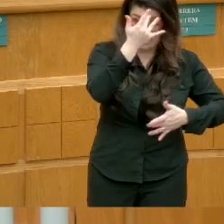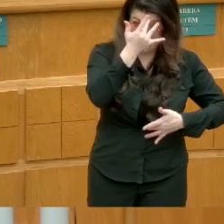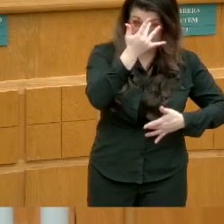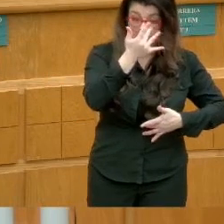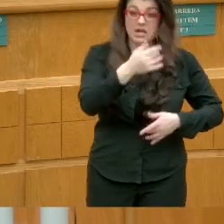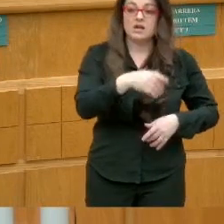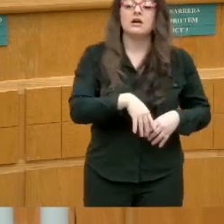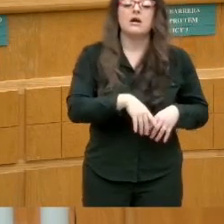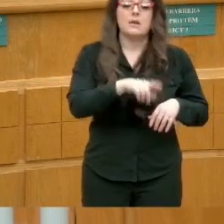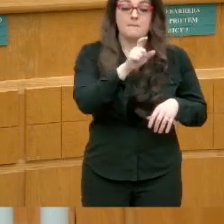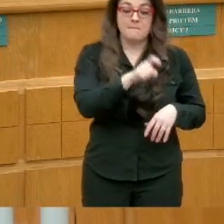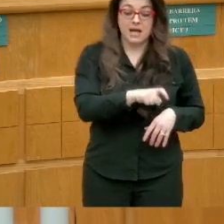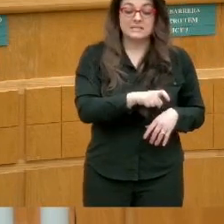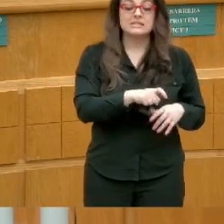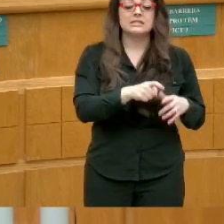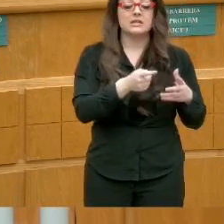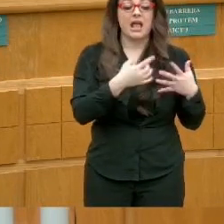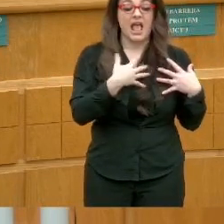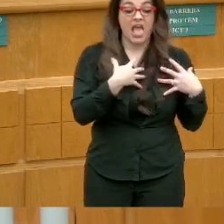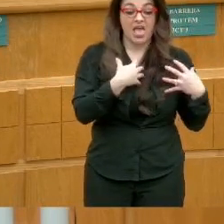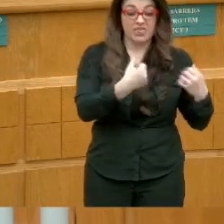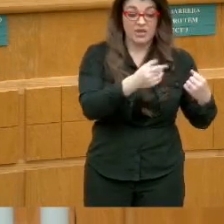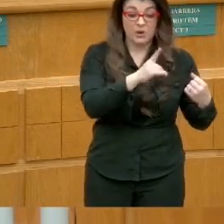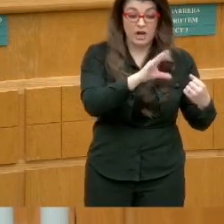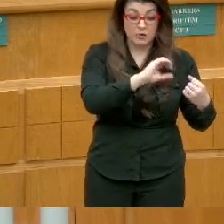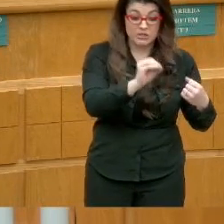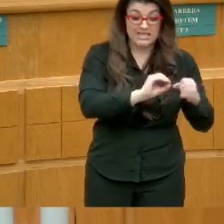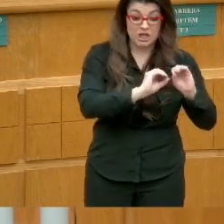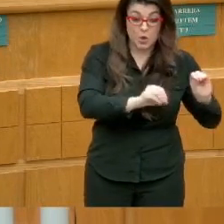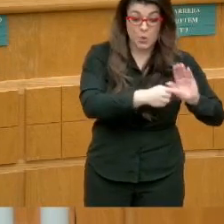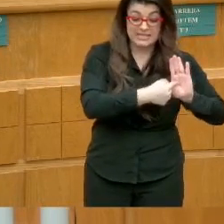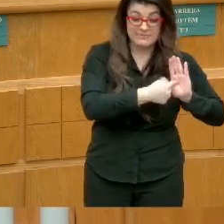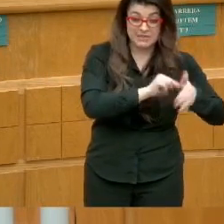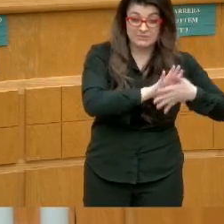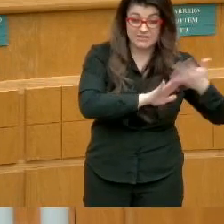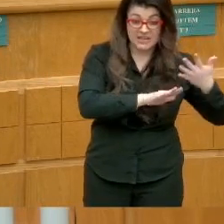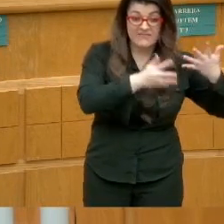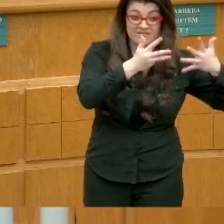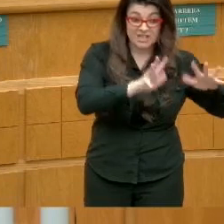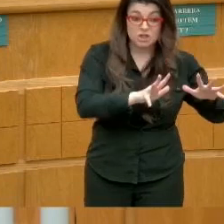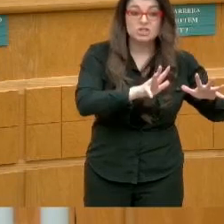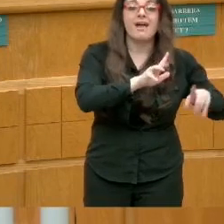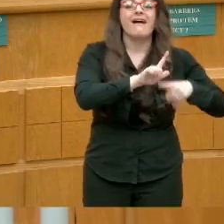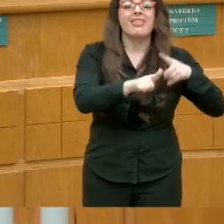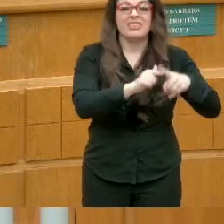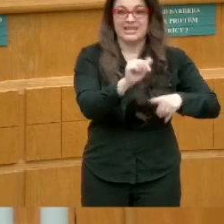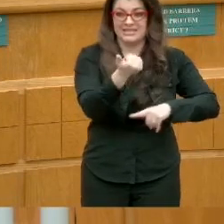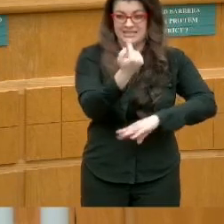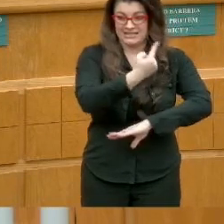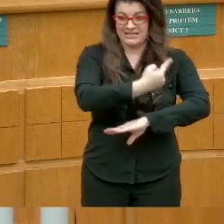10 days, then they can actually go back to work. But until that time, they can't go back to work. So,